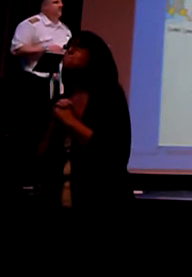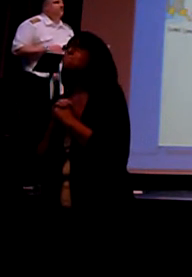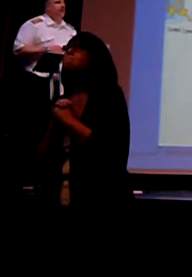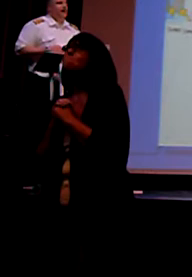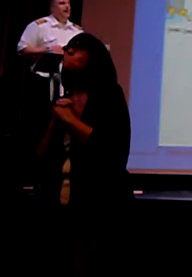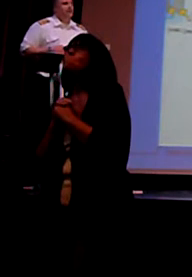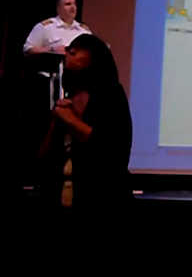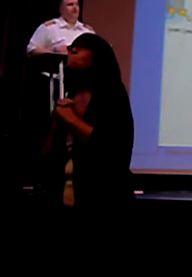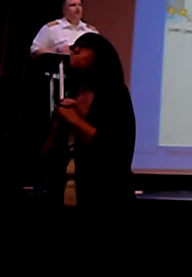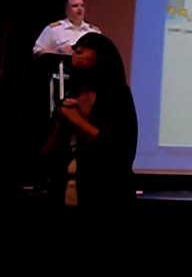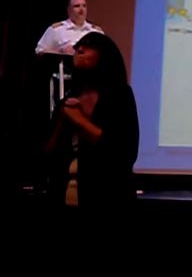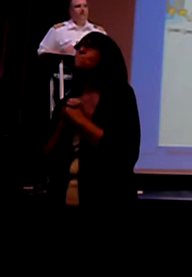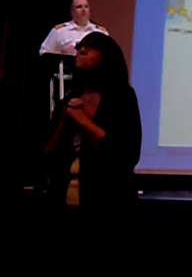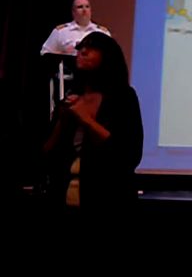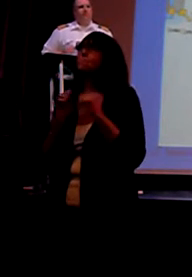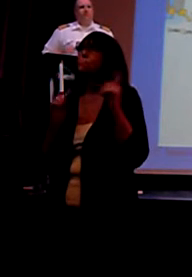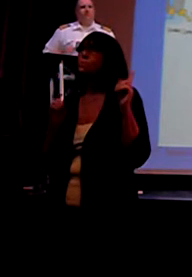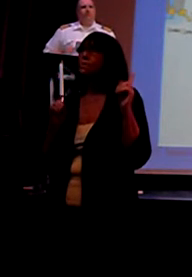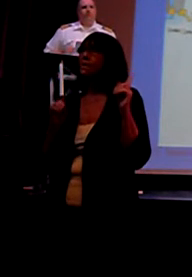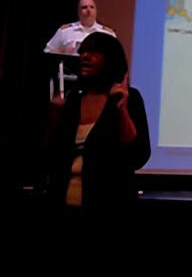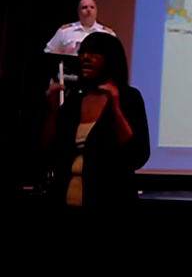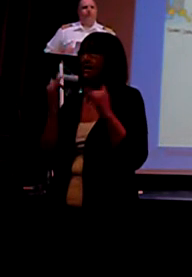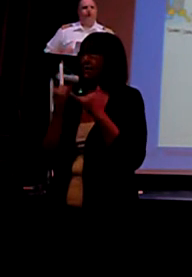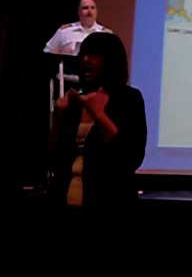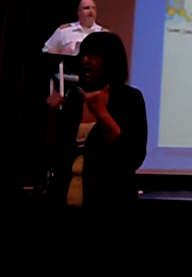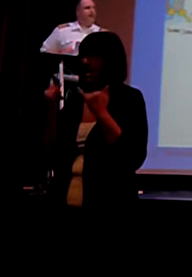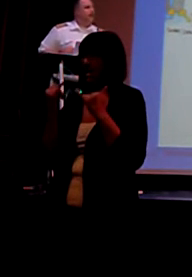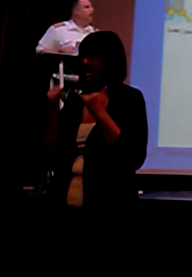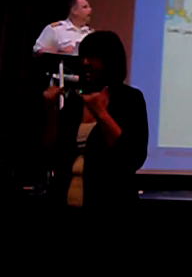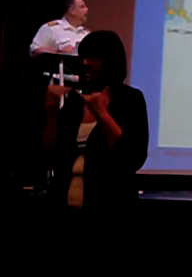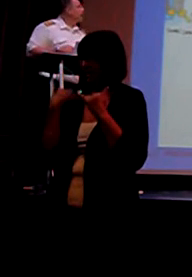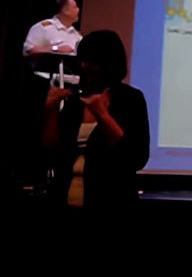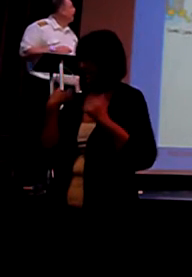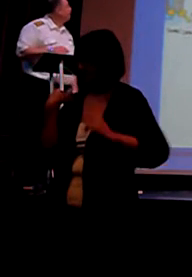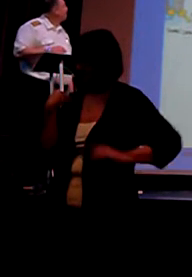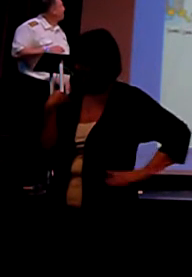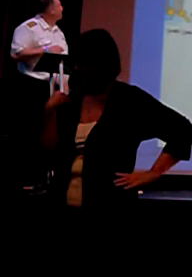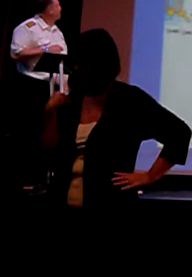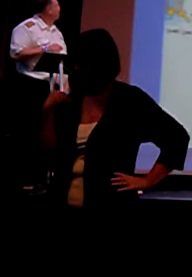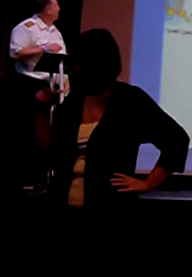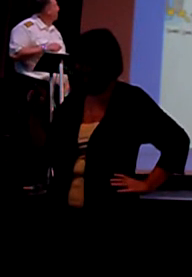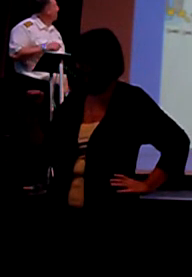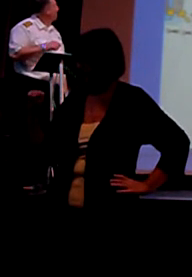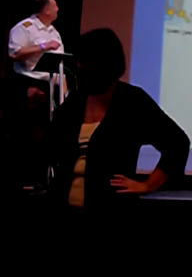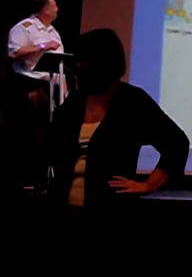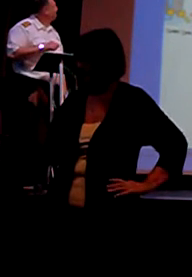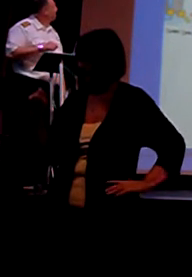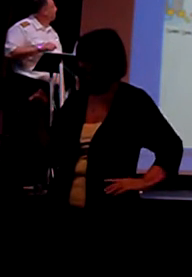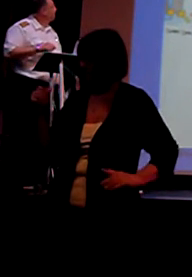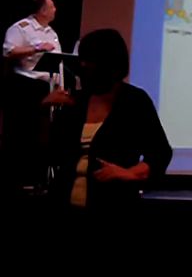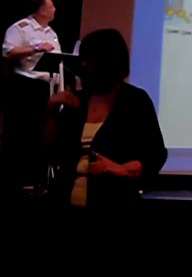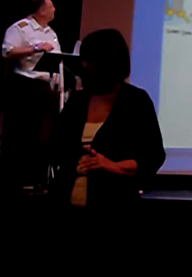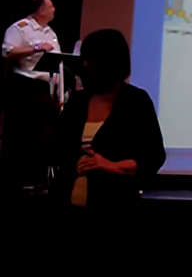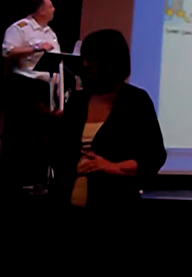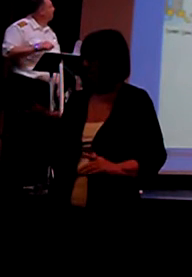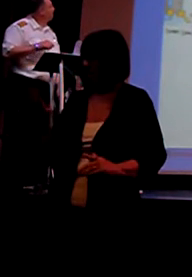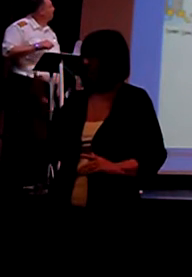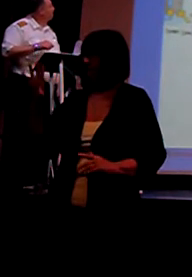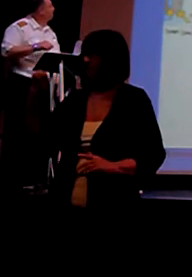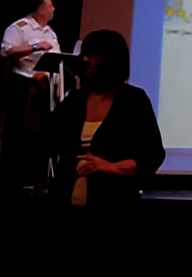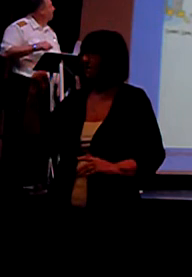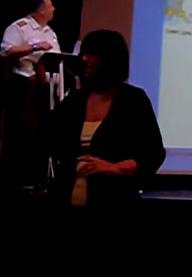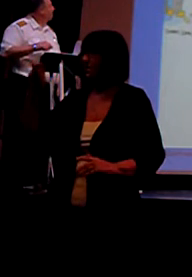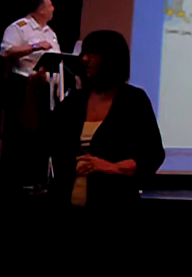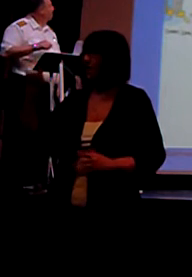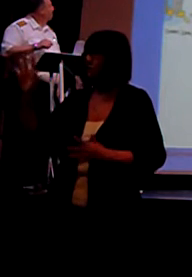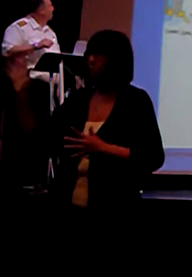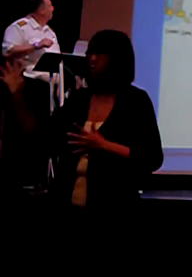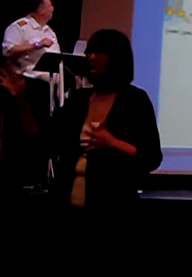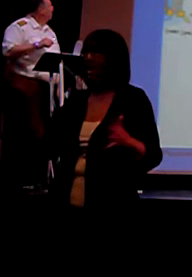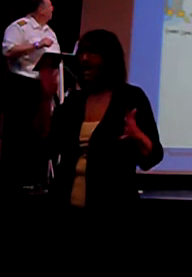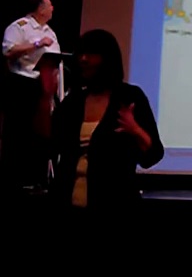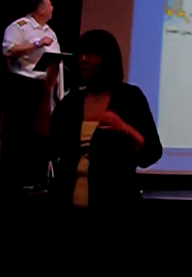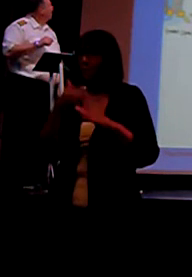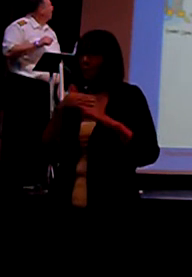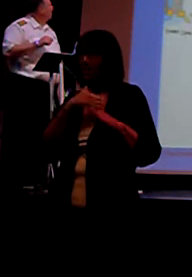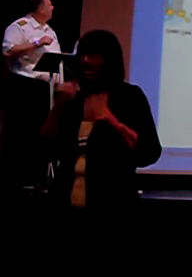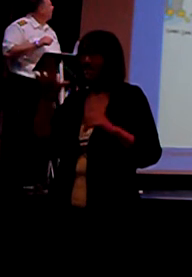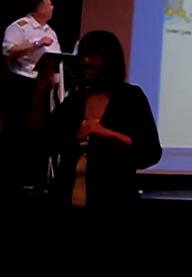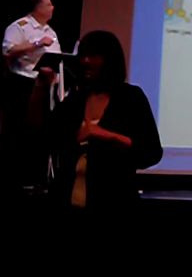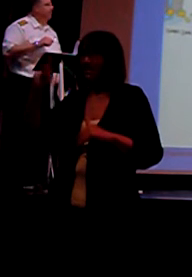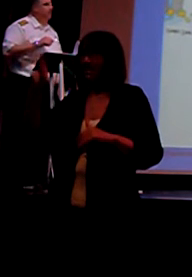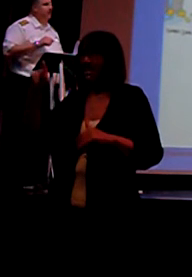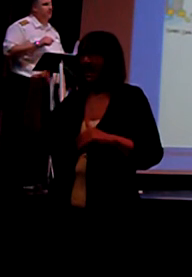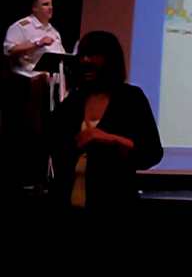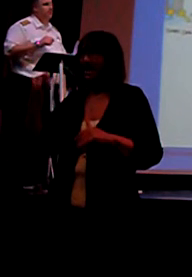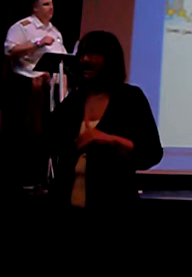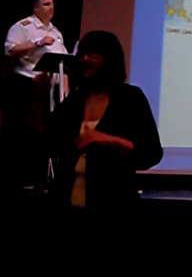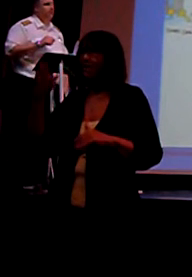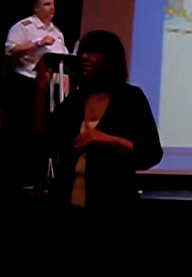Second to last cruise that we were in Naples, we had up to 50 knots of wind when we were leaving.